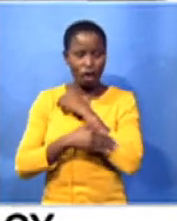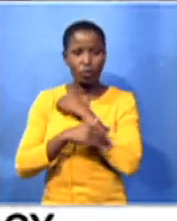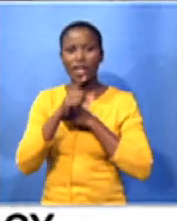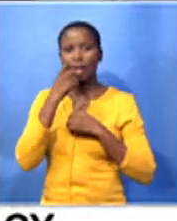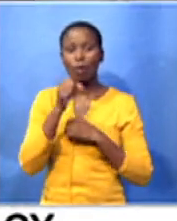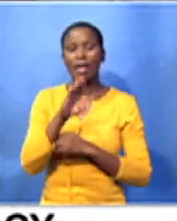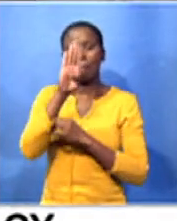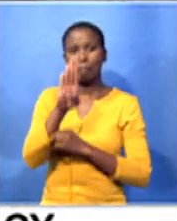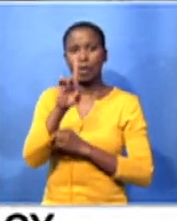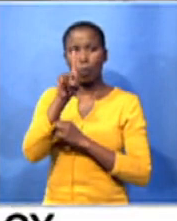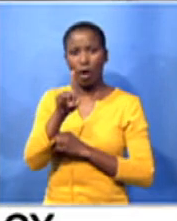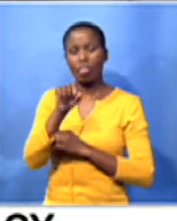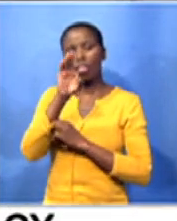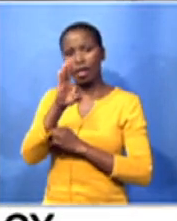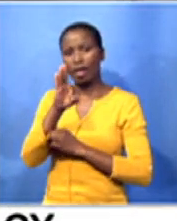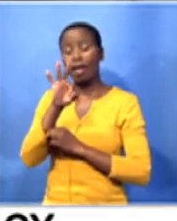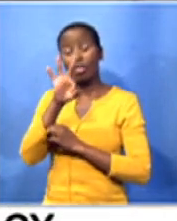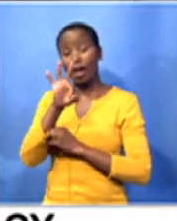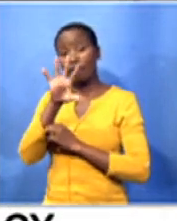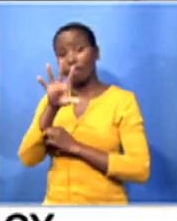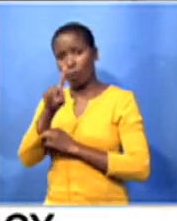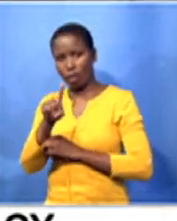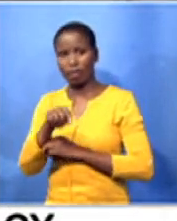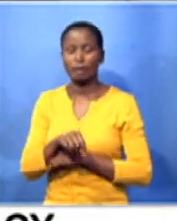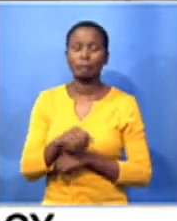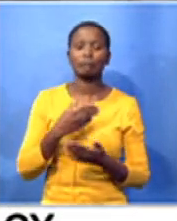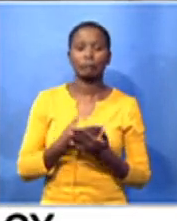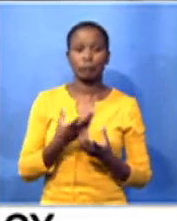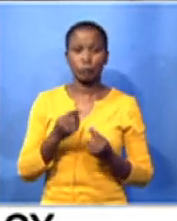as B.1.351. Sherwin Briceby's SABC News, New York.